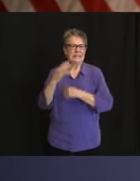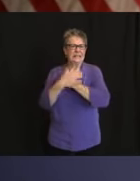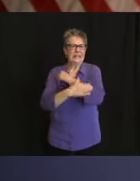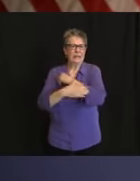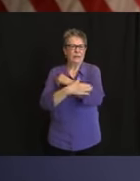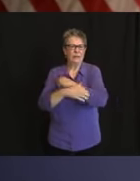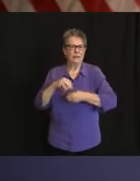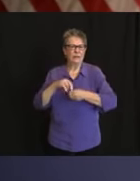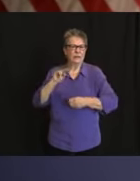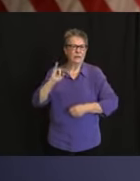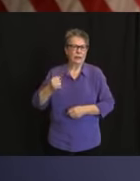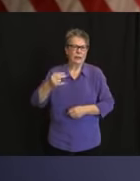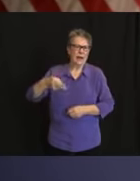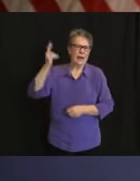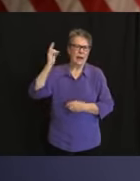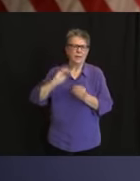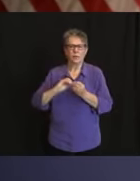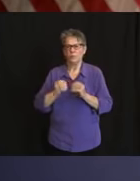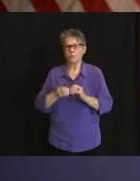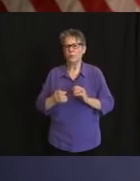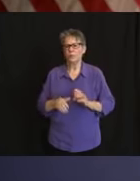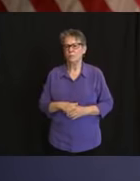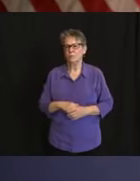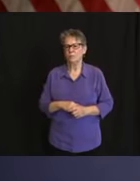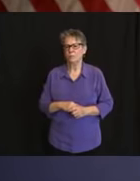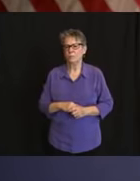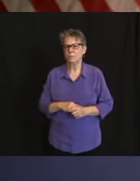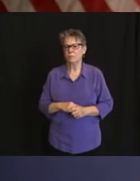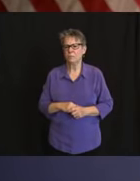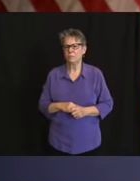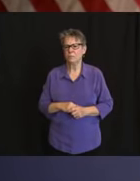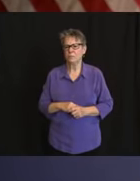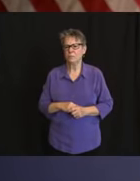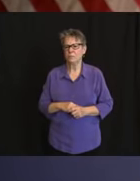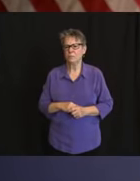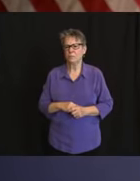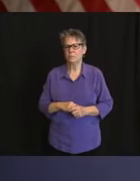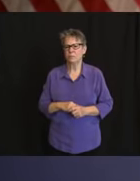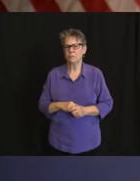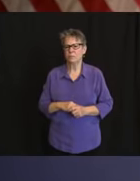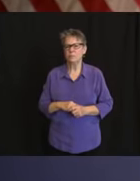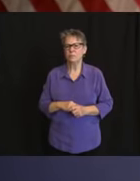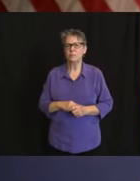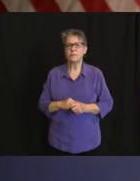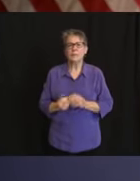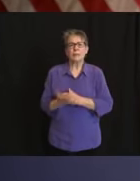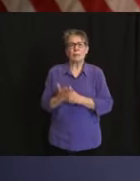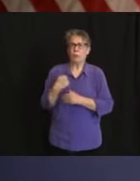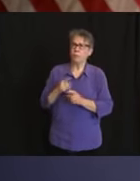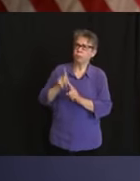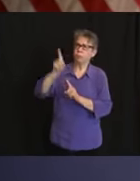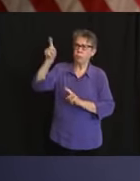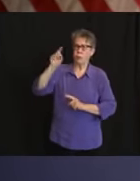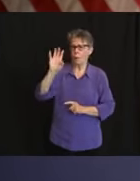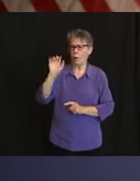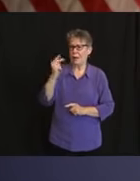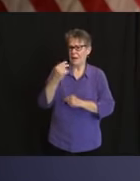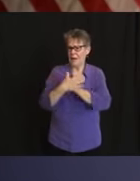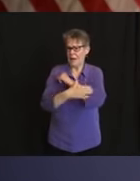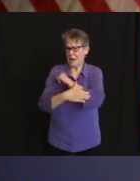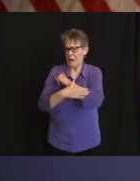in Bergen County today at Newbridge. Bergen County, if you would have put up its fatalities of 876 lives